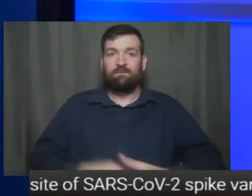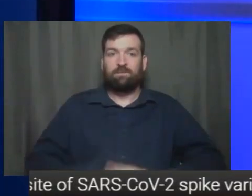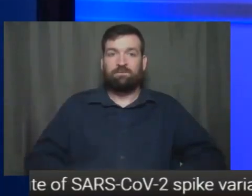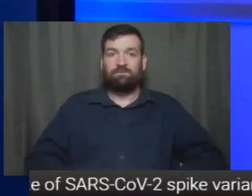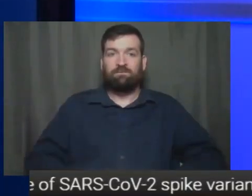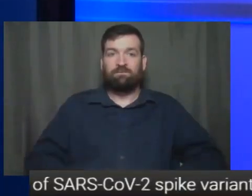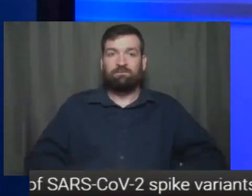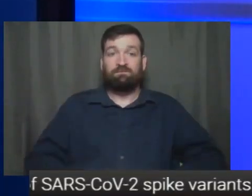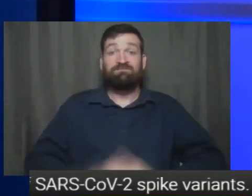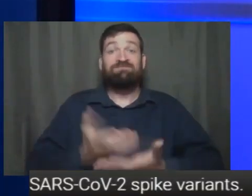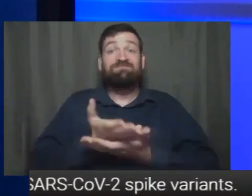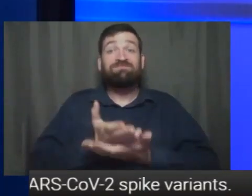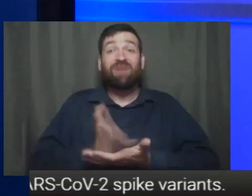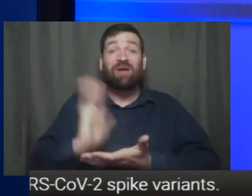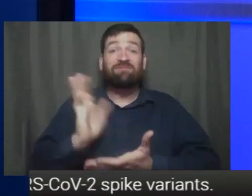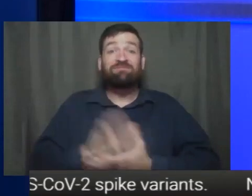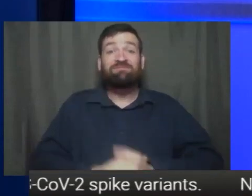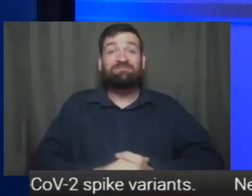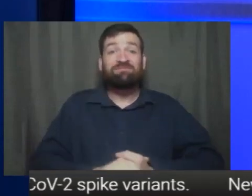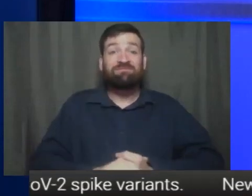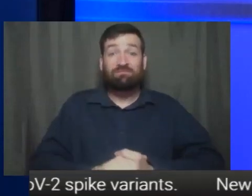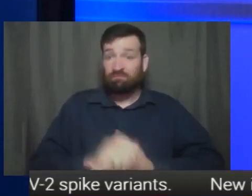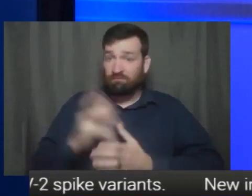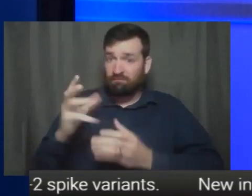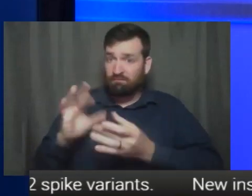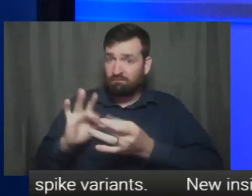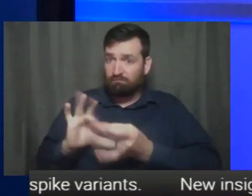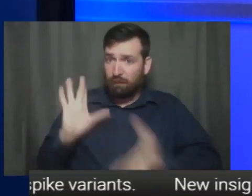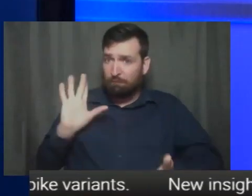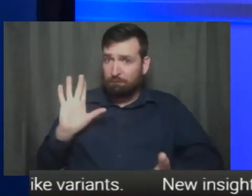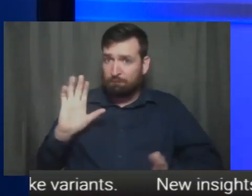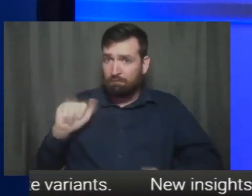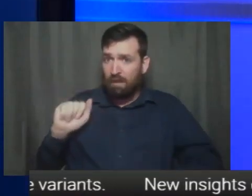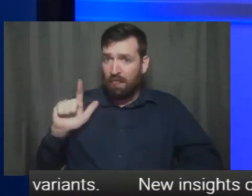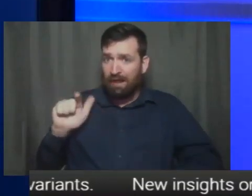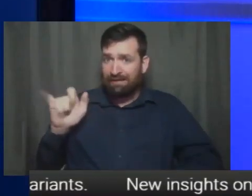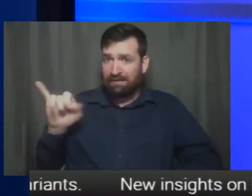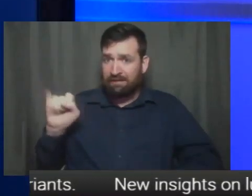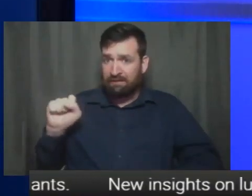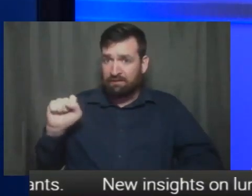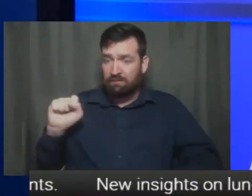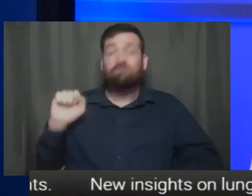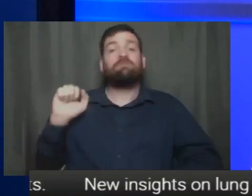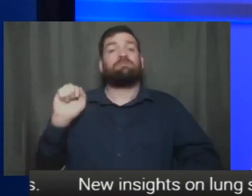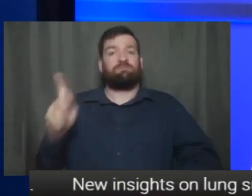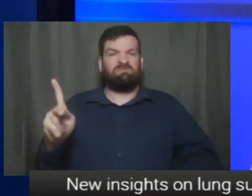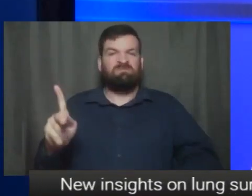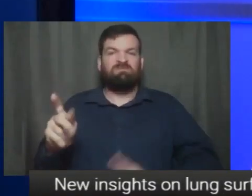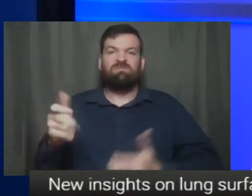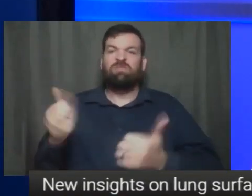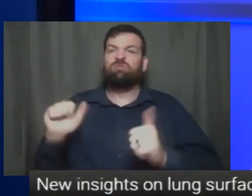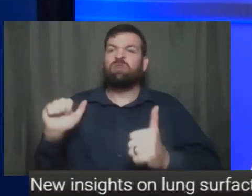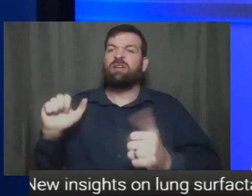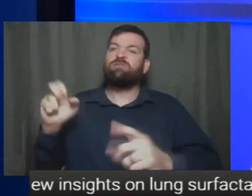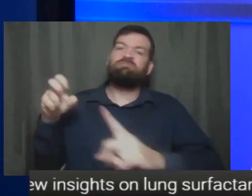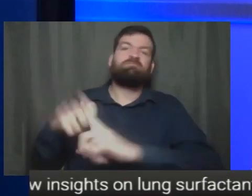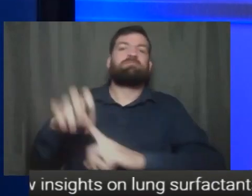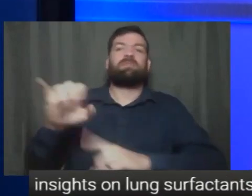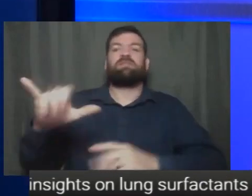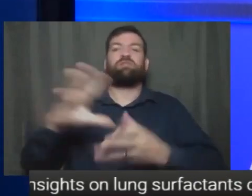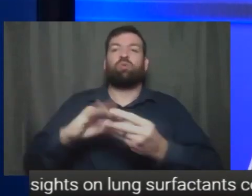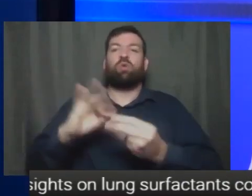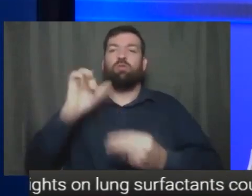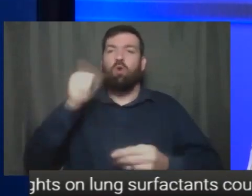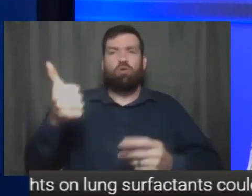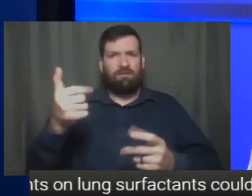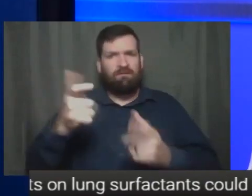all right. Okay. So did we lose Alexis on that one? Okay, we'll try to get that story back to you tomorrow because that's very